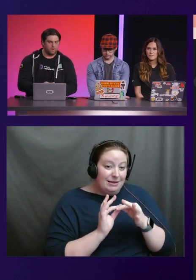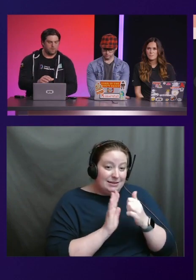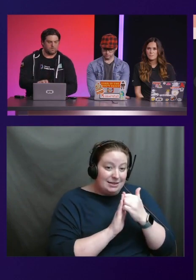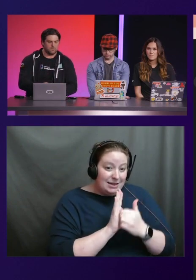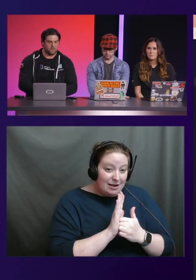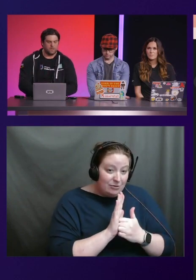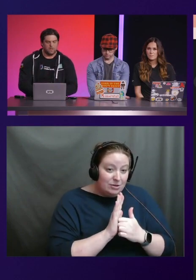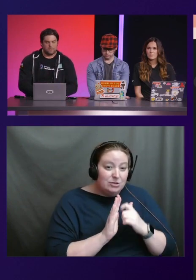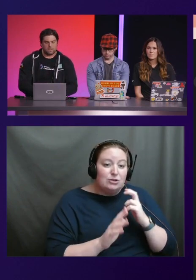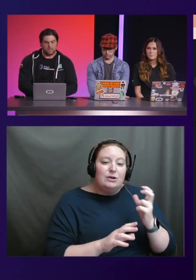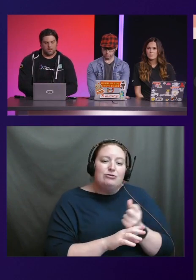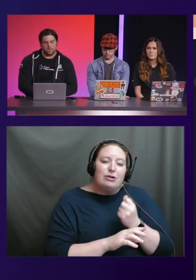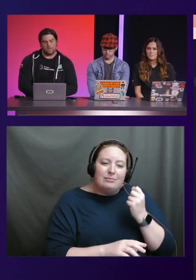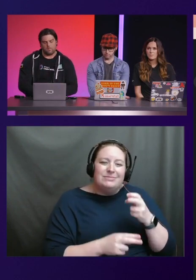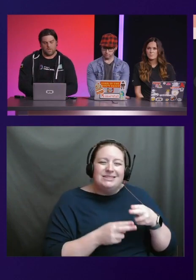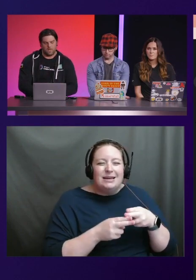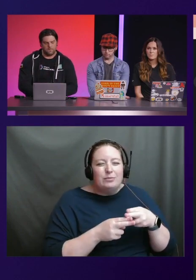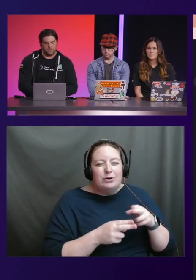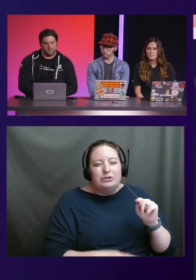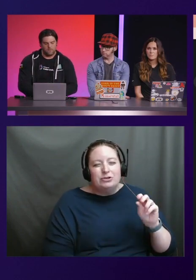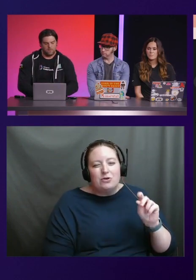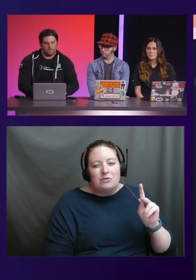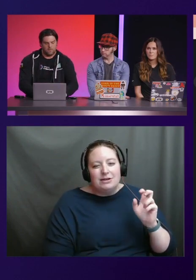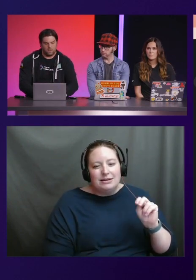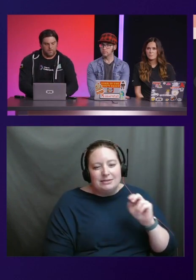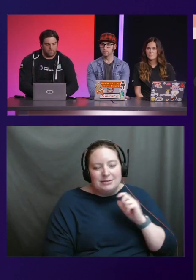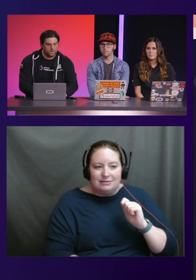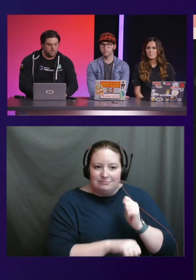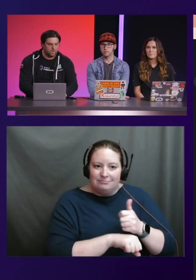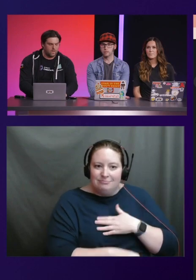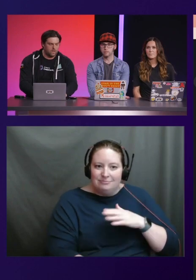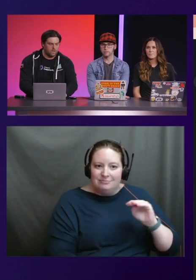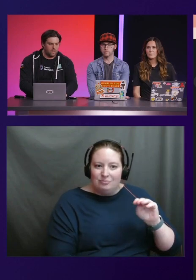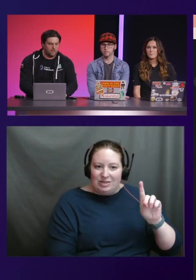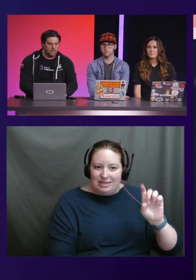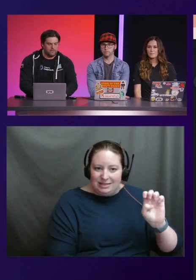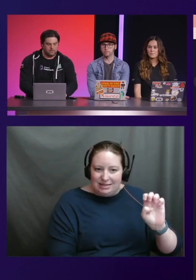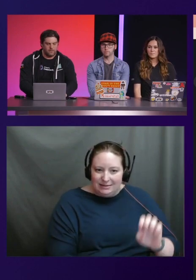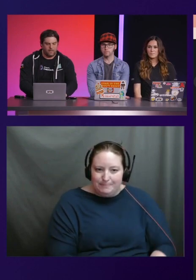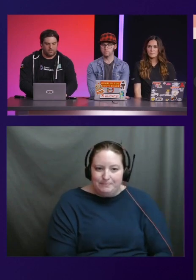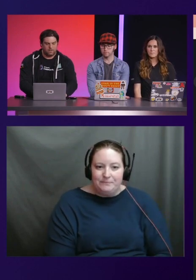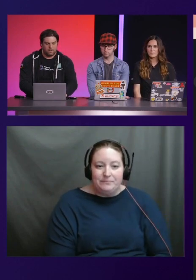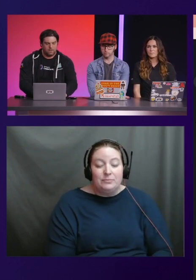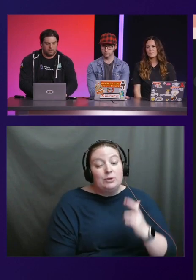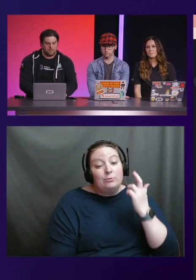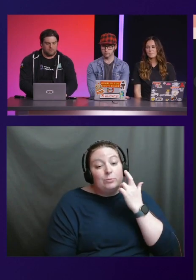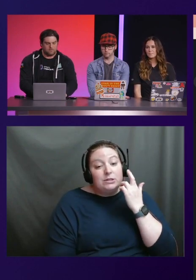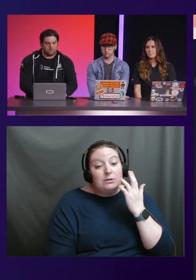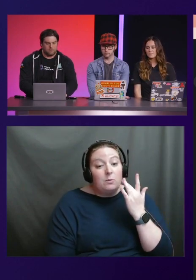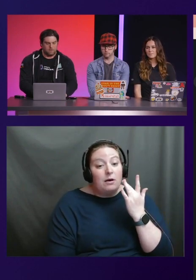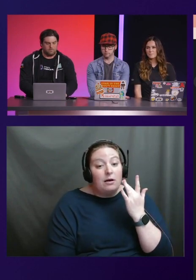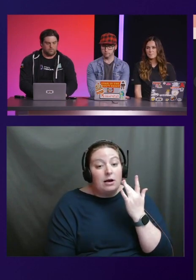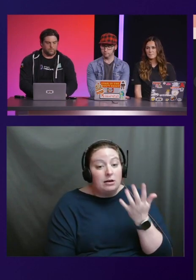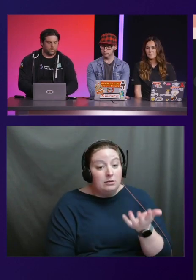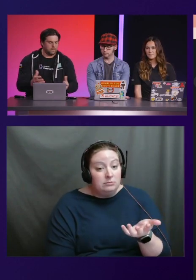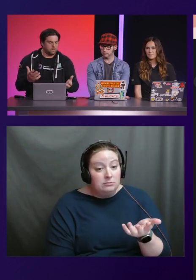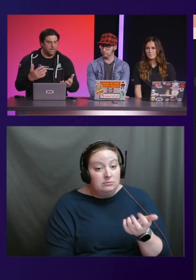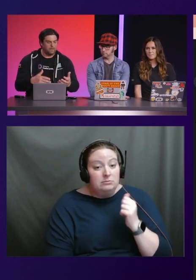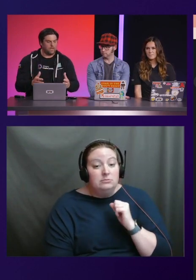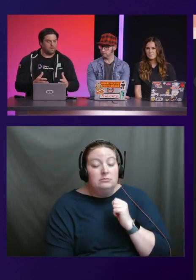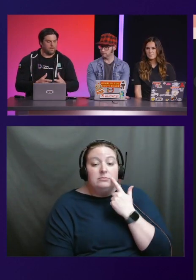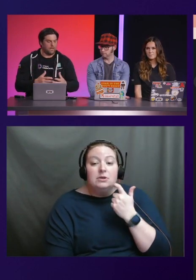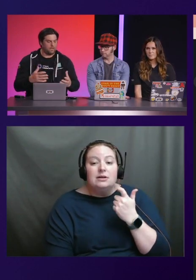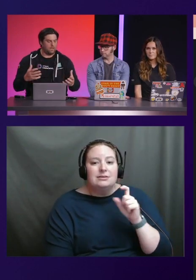temporary tokens and I set that in my MDE. And the reason why I did that is so I can